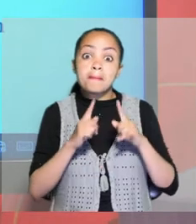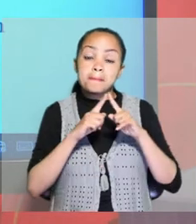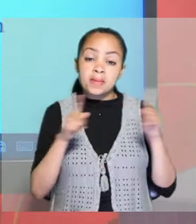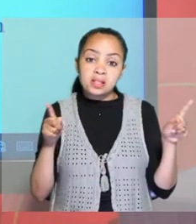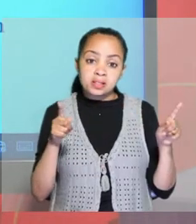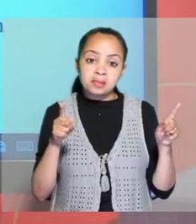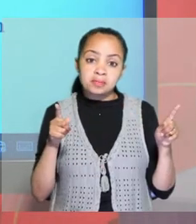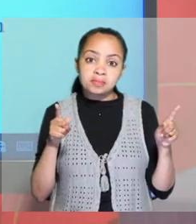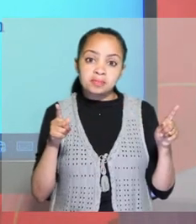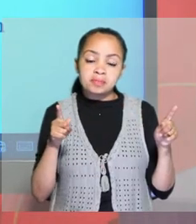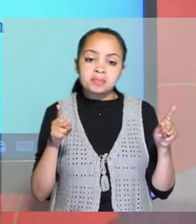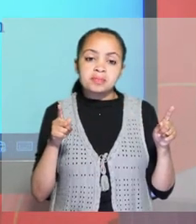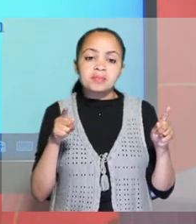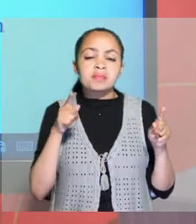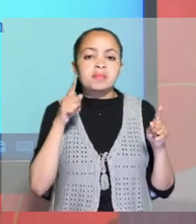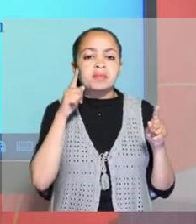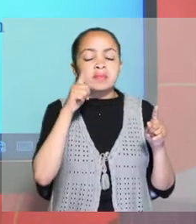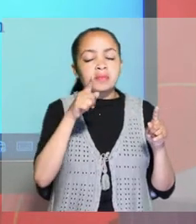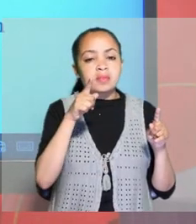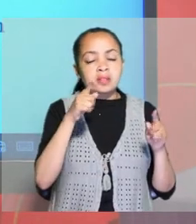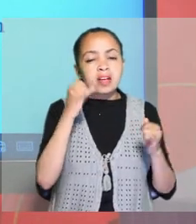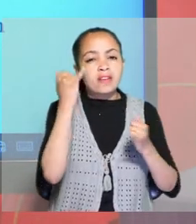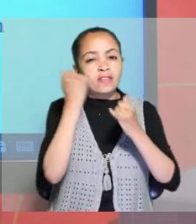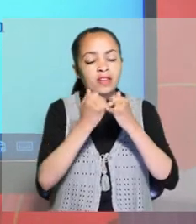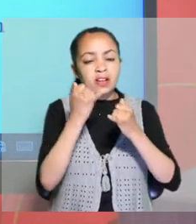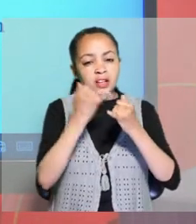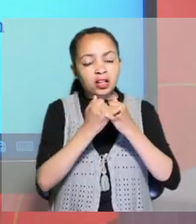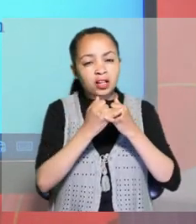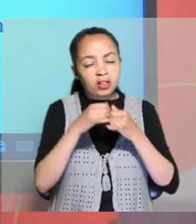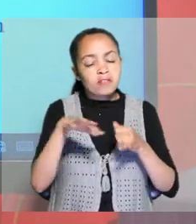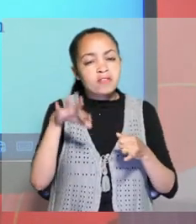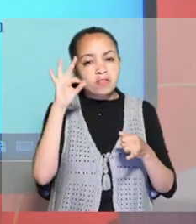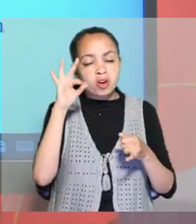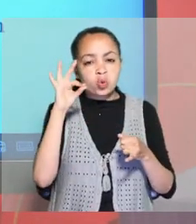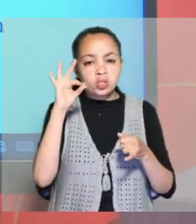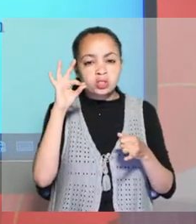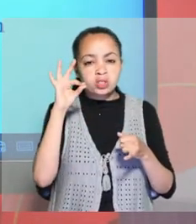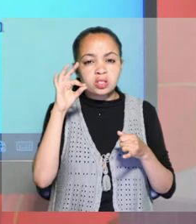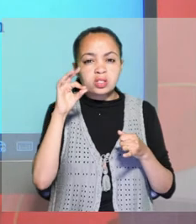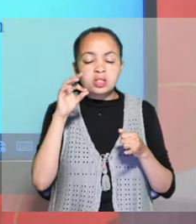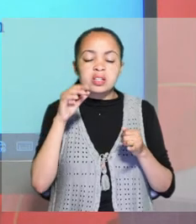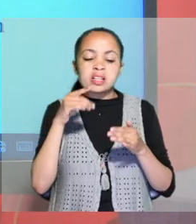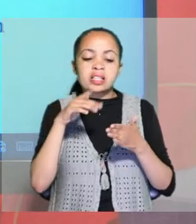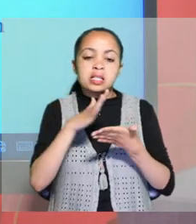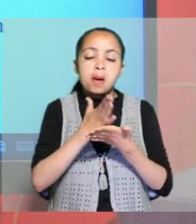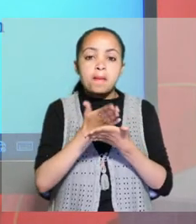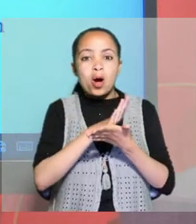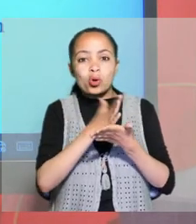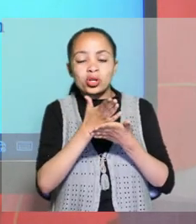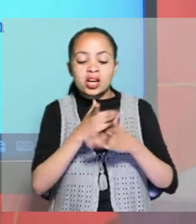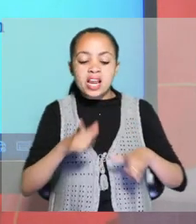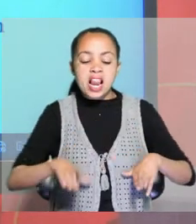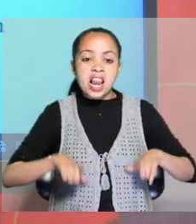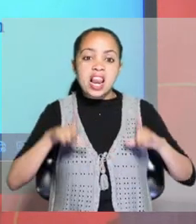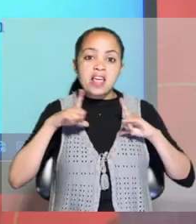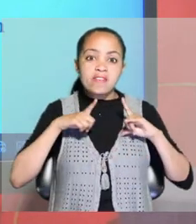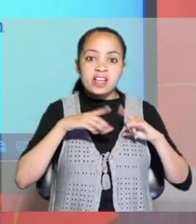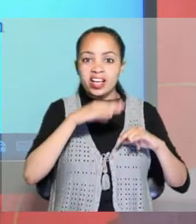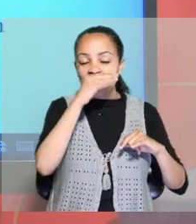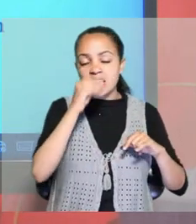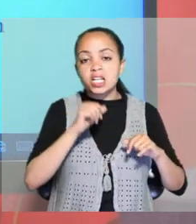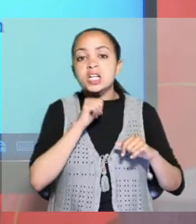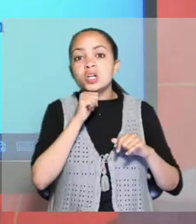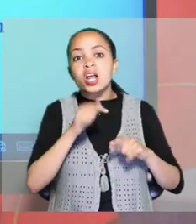But they arrive at a conclusion as it is found as a boundary between living and